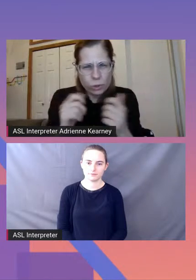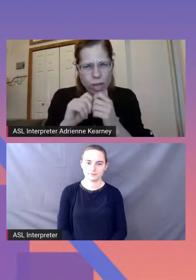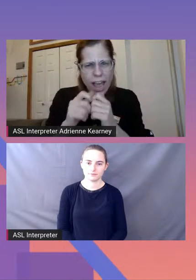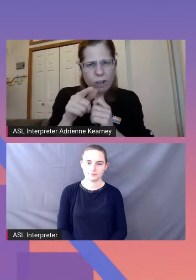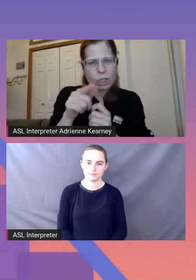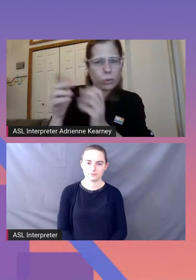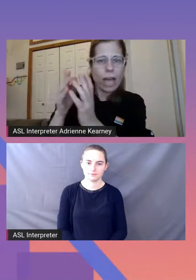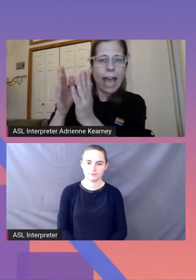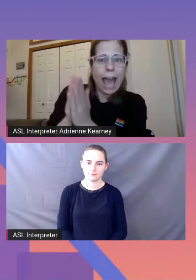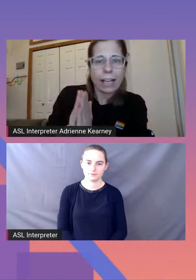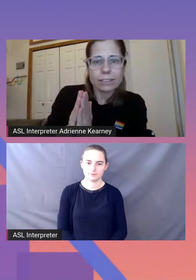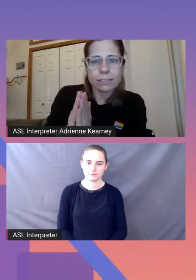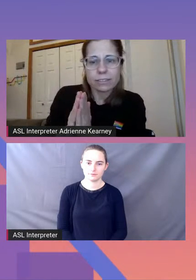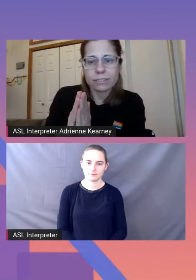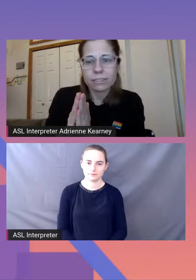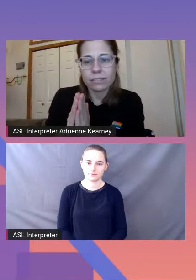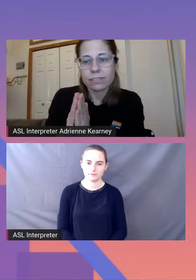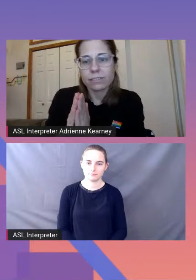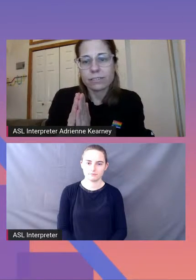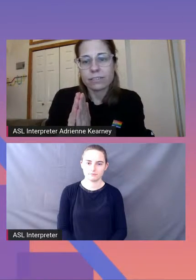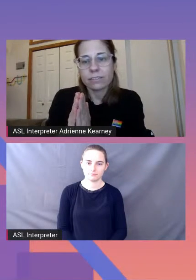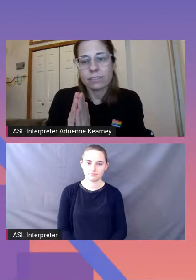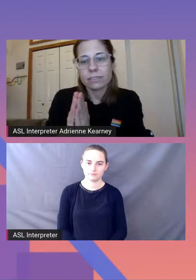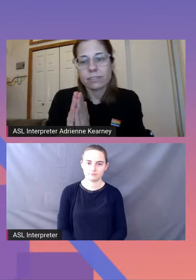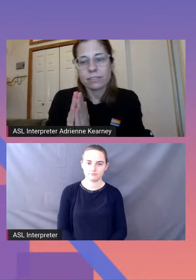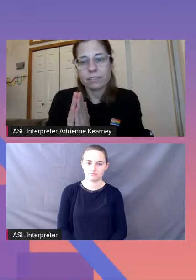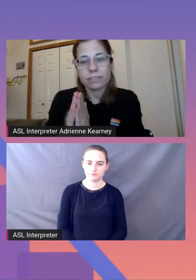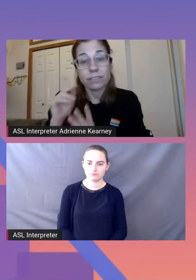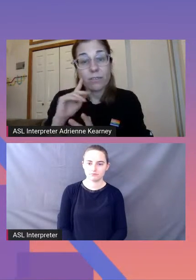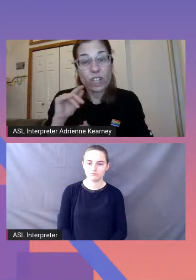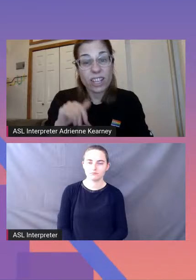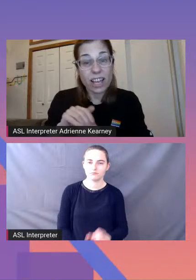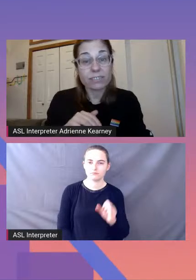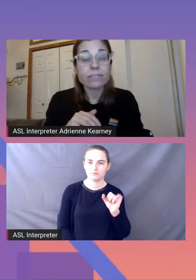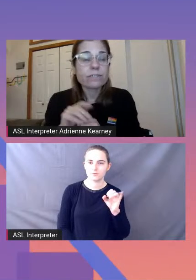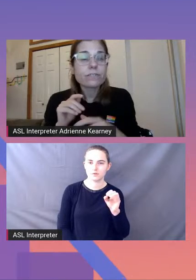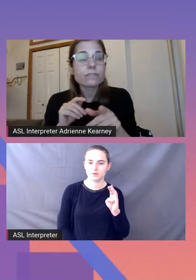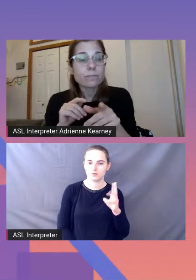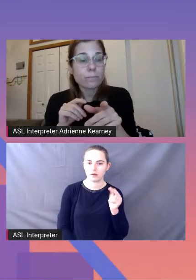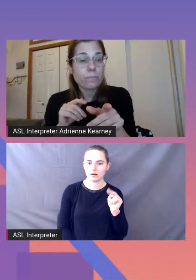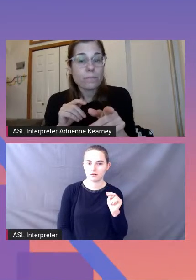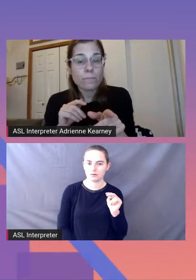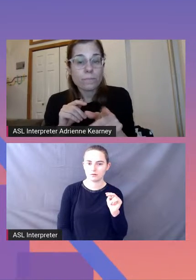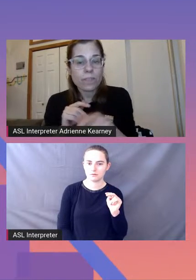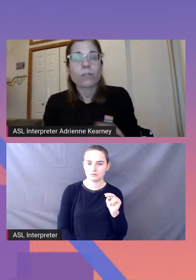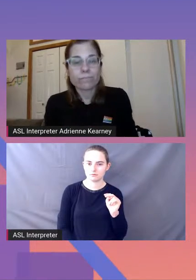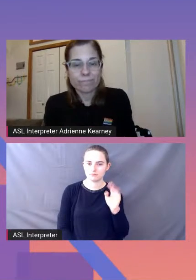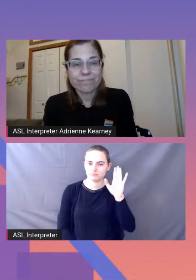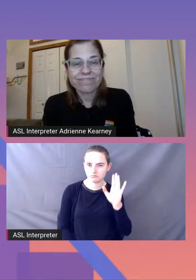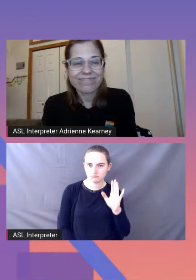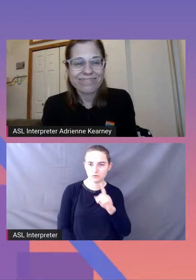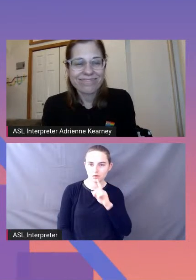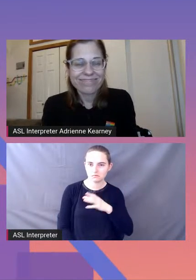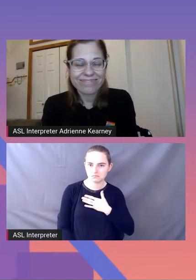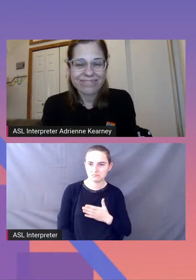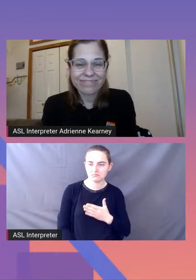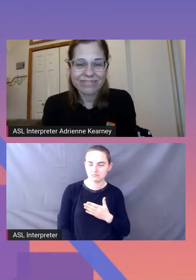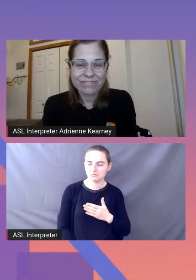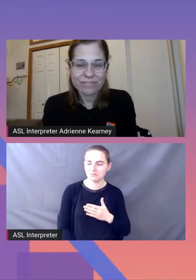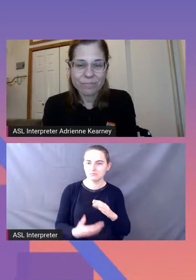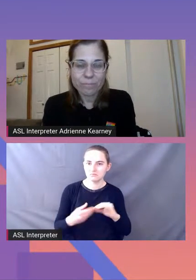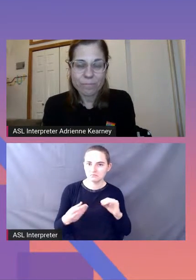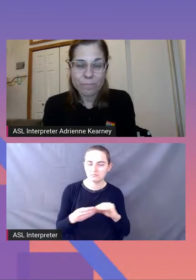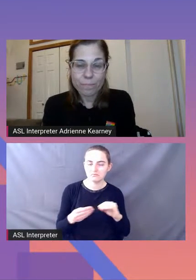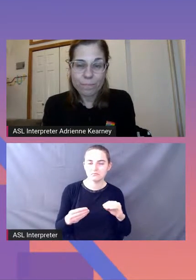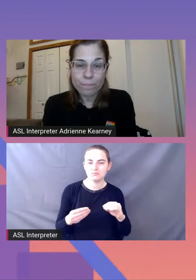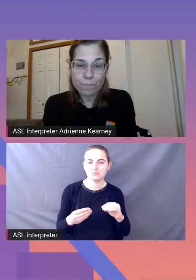question. I can try to jump in on that a little bit Yes, because please. Yeah. being involved in community organizing, I think that that's a question that people don't ask enough because people seem